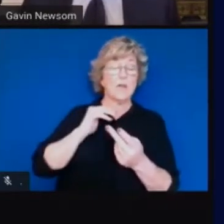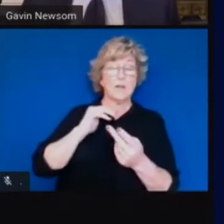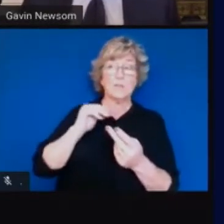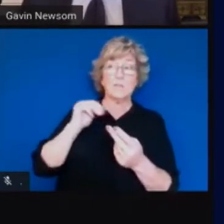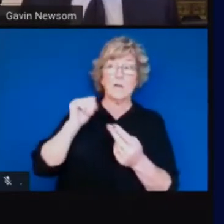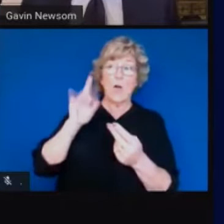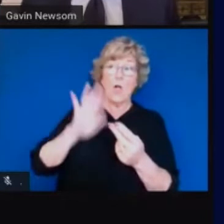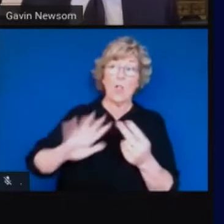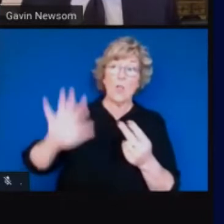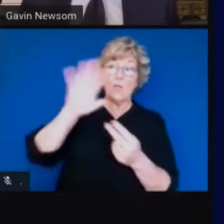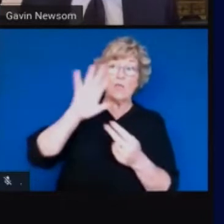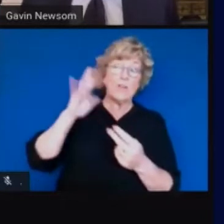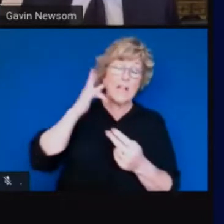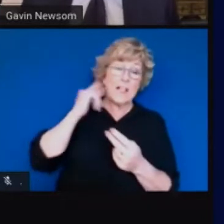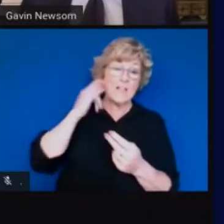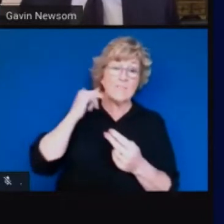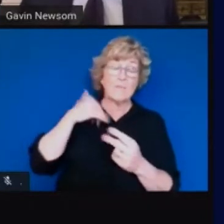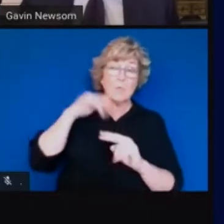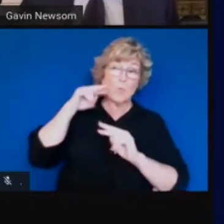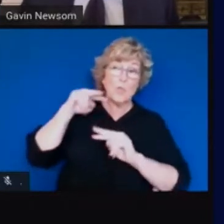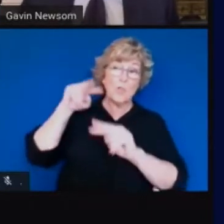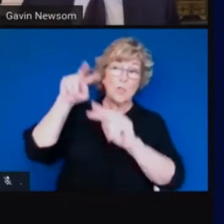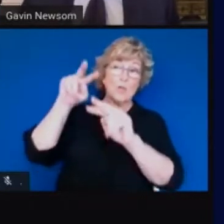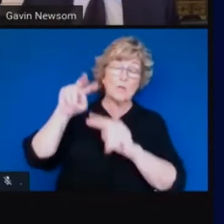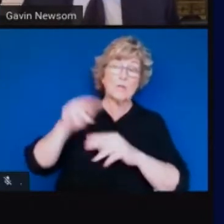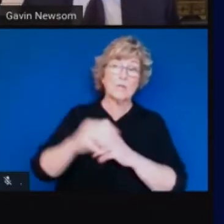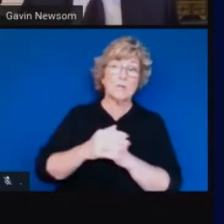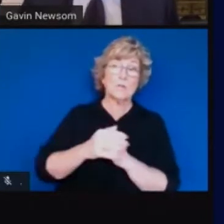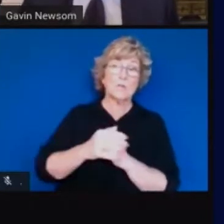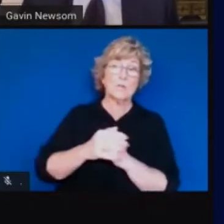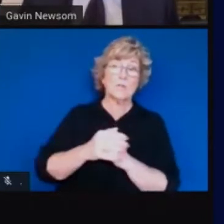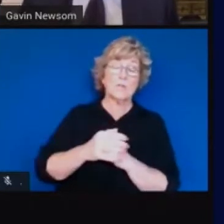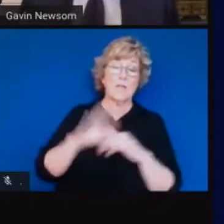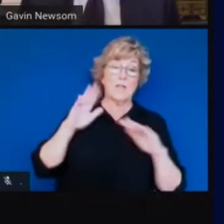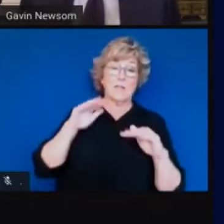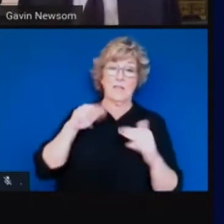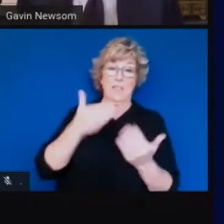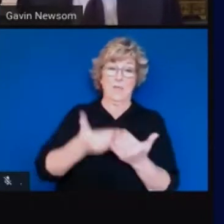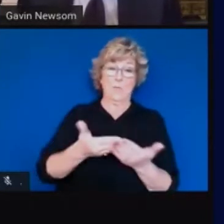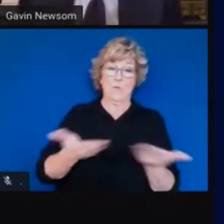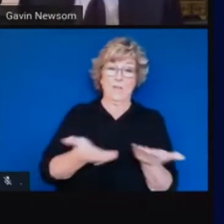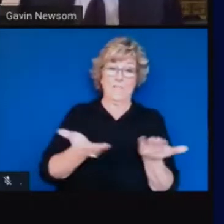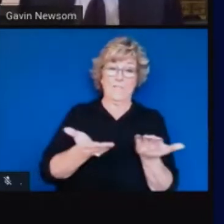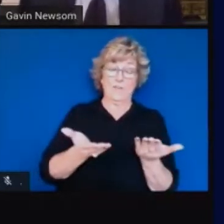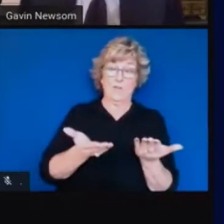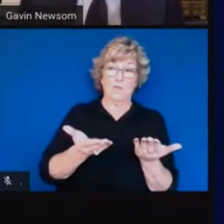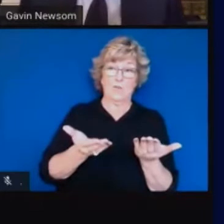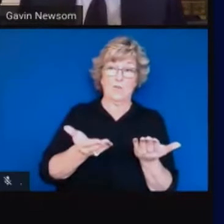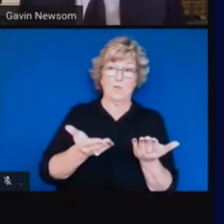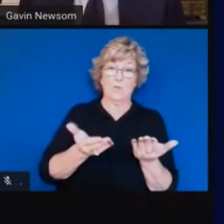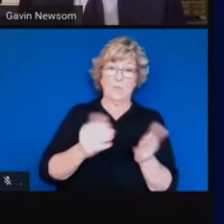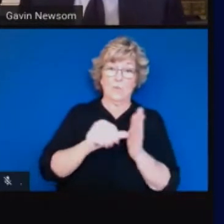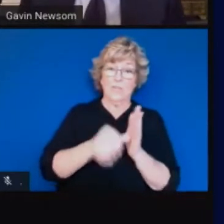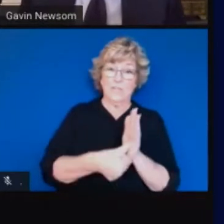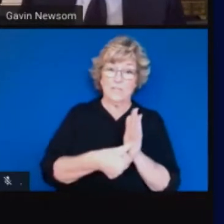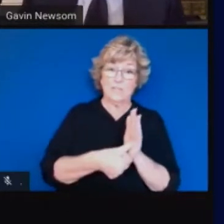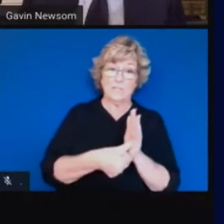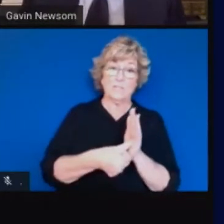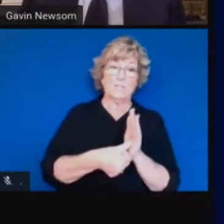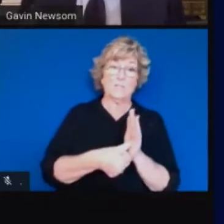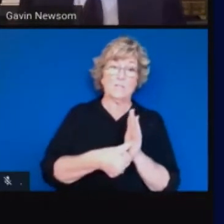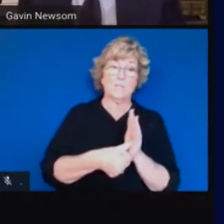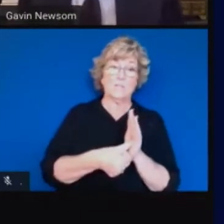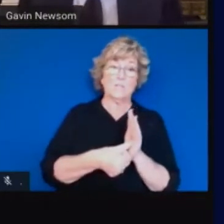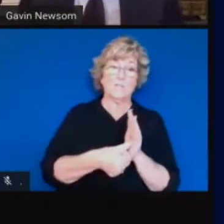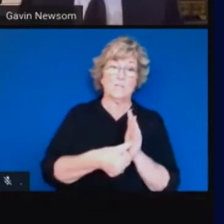and down the state. We're looking, just preview, nothing landed yet. They say landed, emphasis, landed